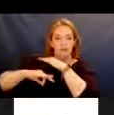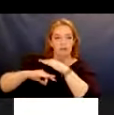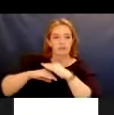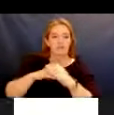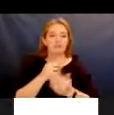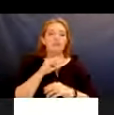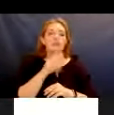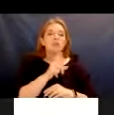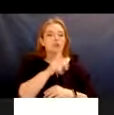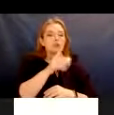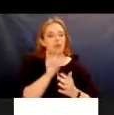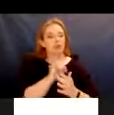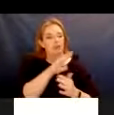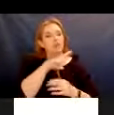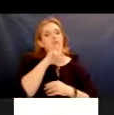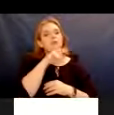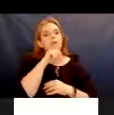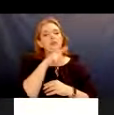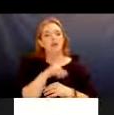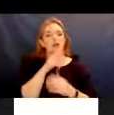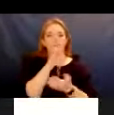Slushing frogs sober sweet James Jones.